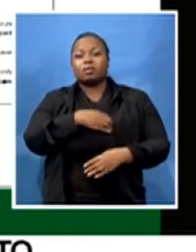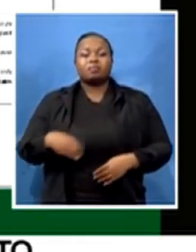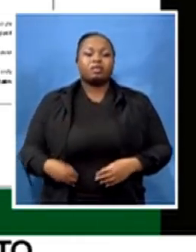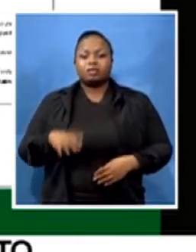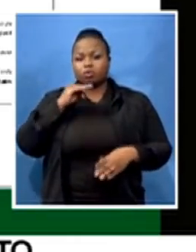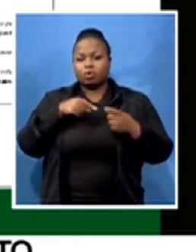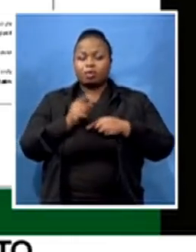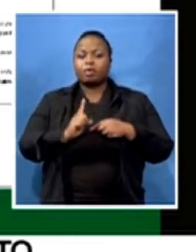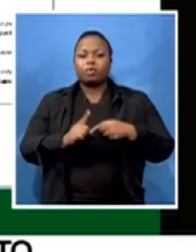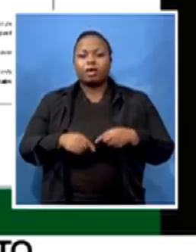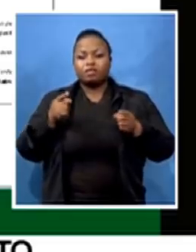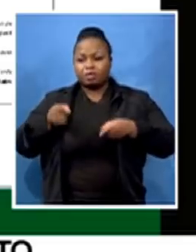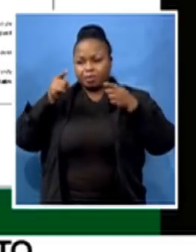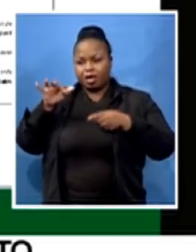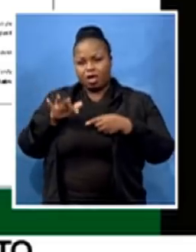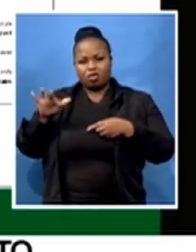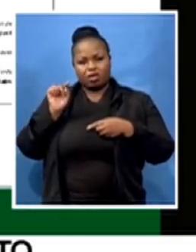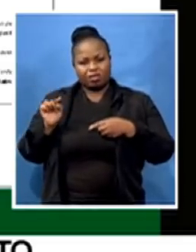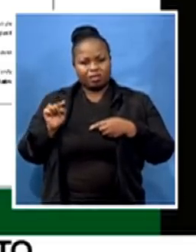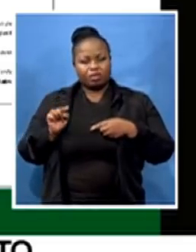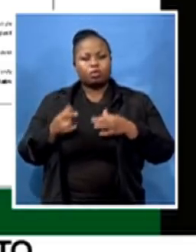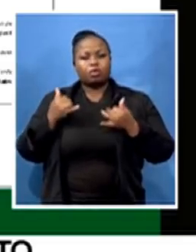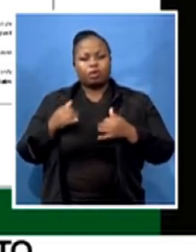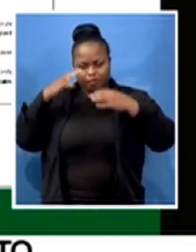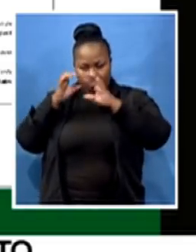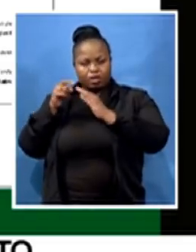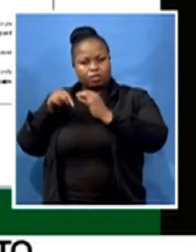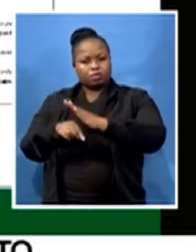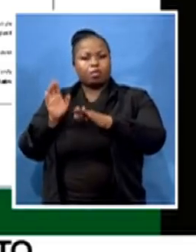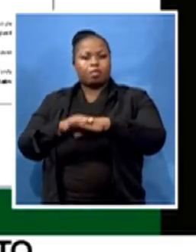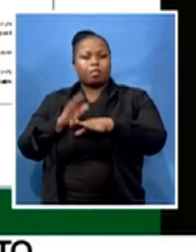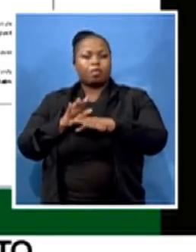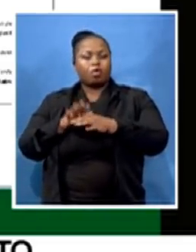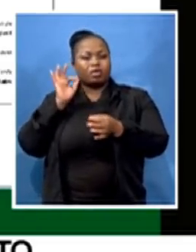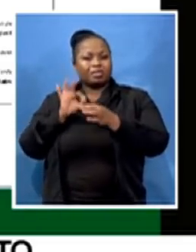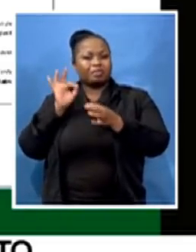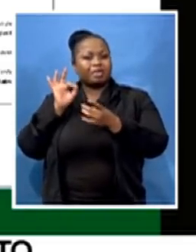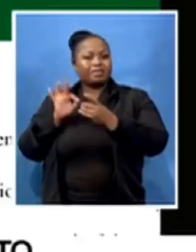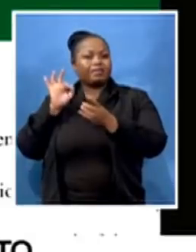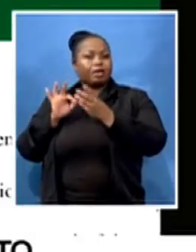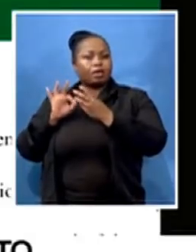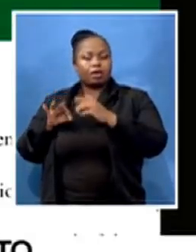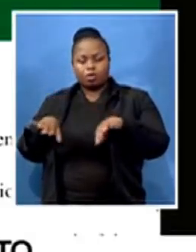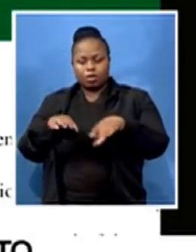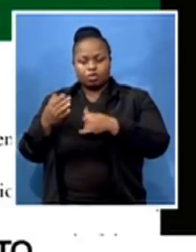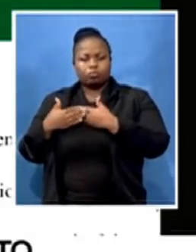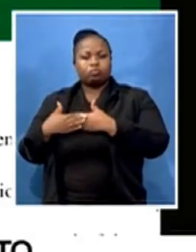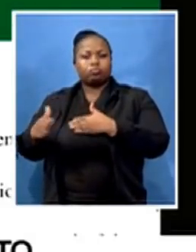going to be putting a lot more of these particular actions in place. And then when we deal with